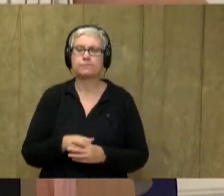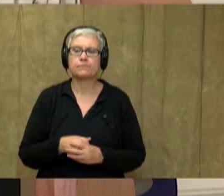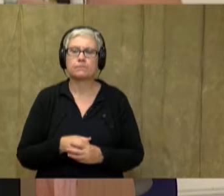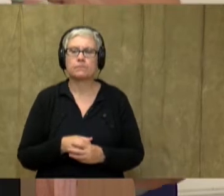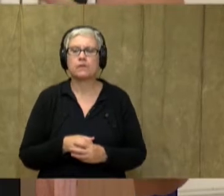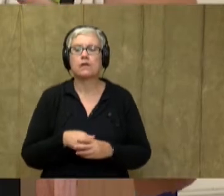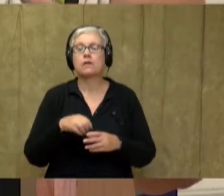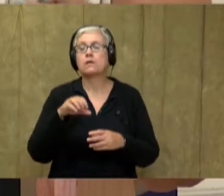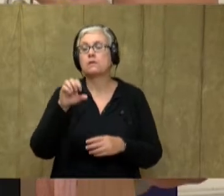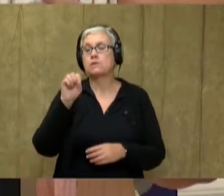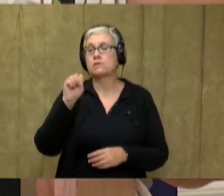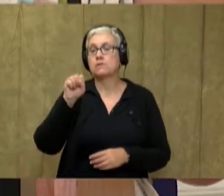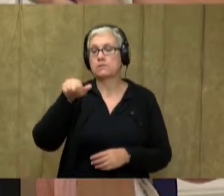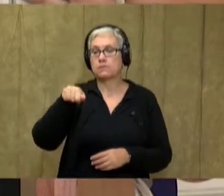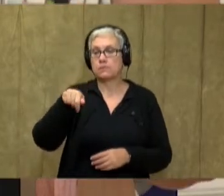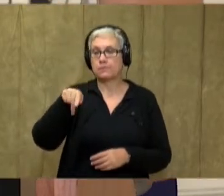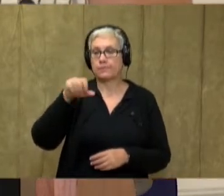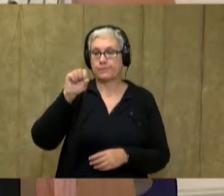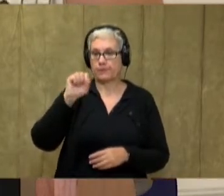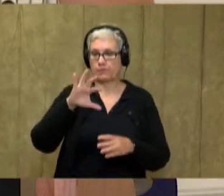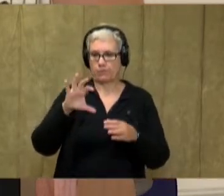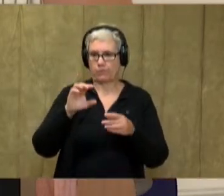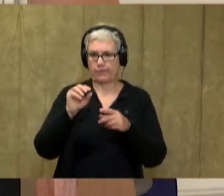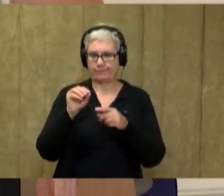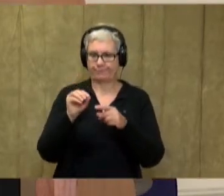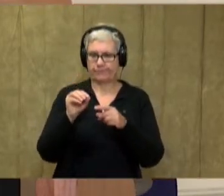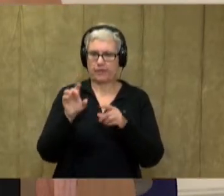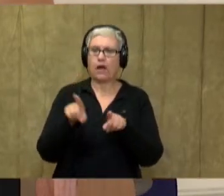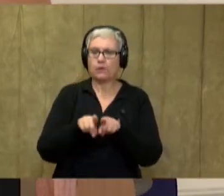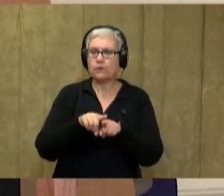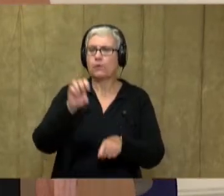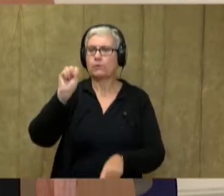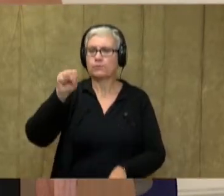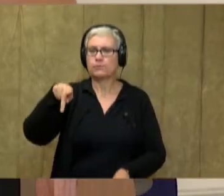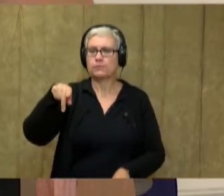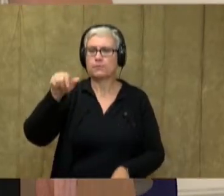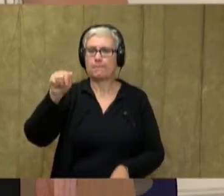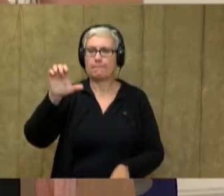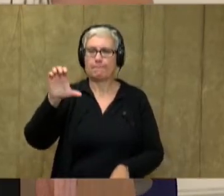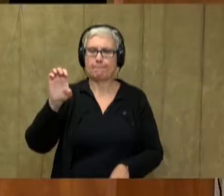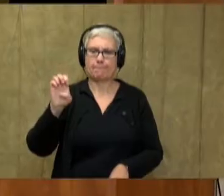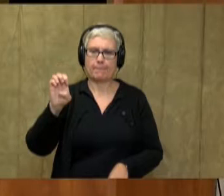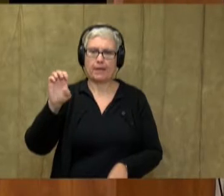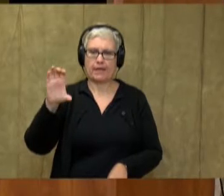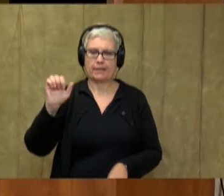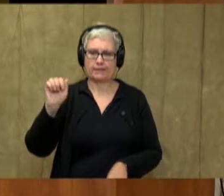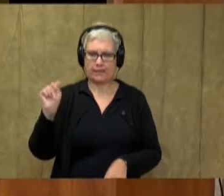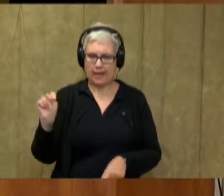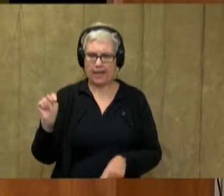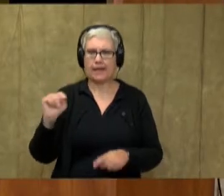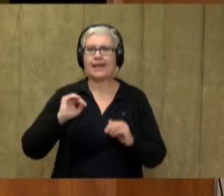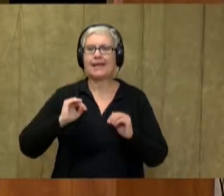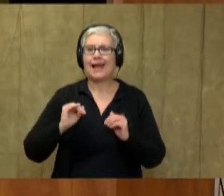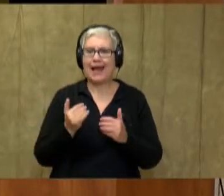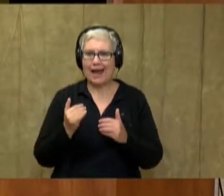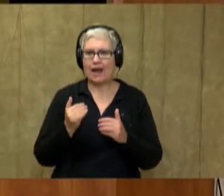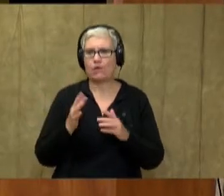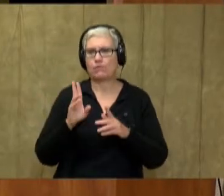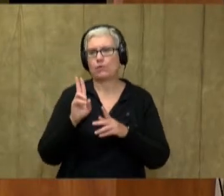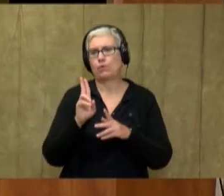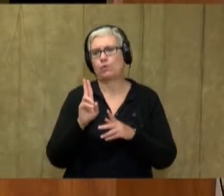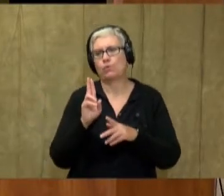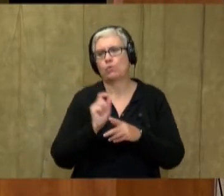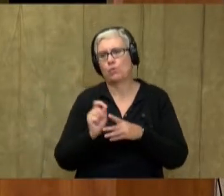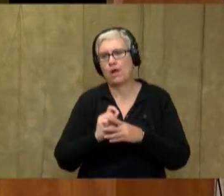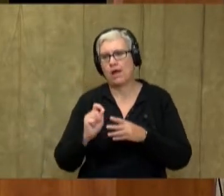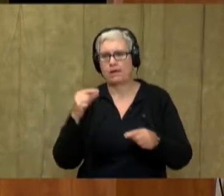to be able to find those rhetorical choices, okay? Now, in order for you to be able to write